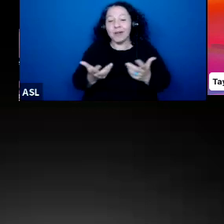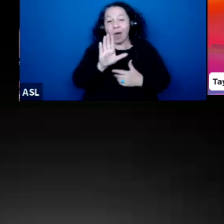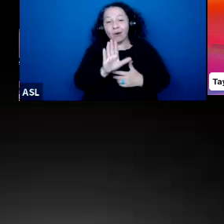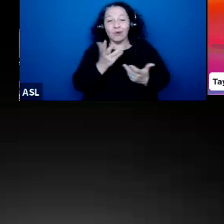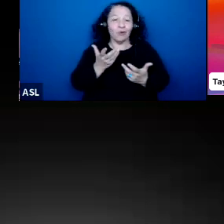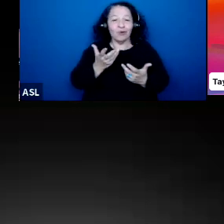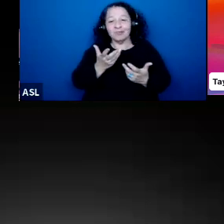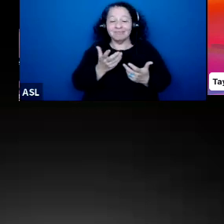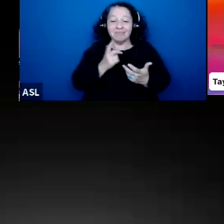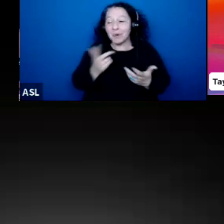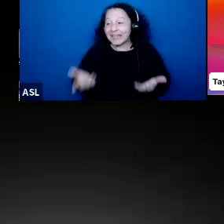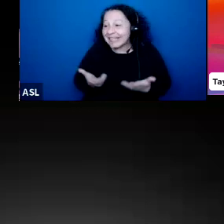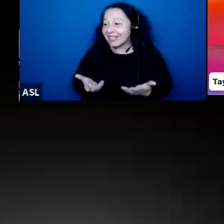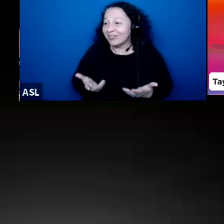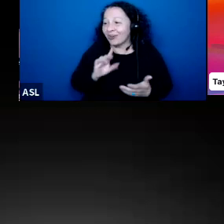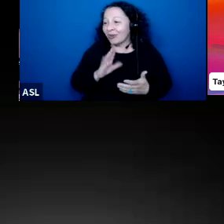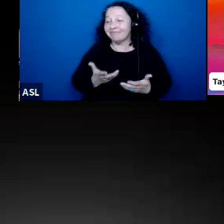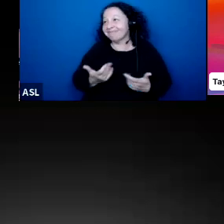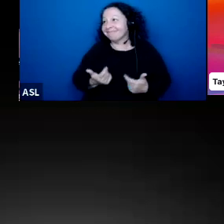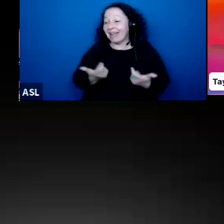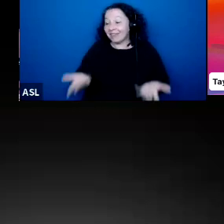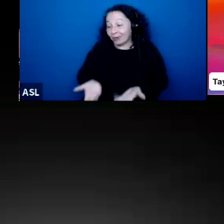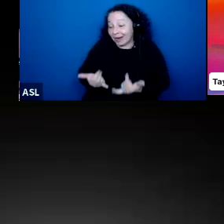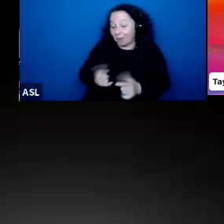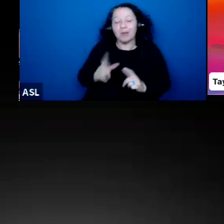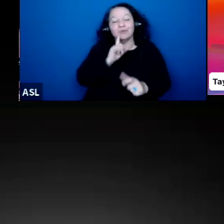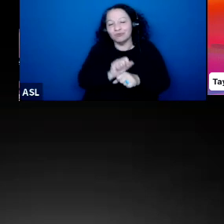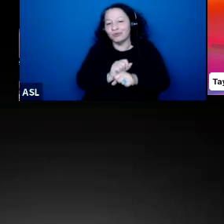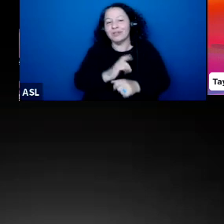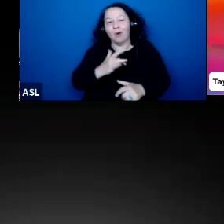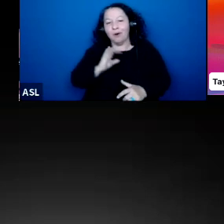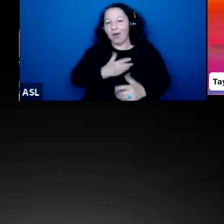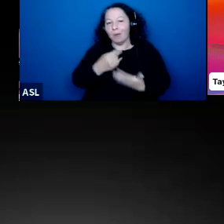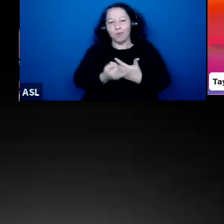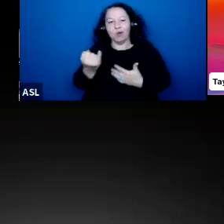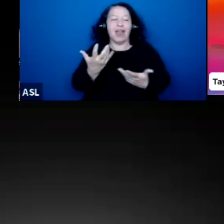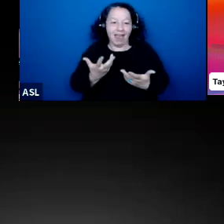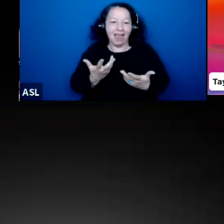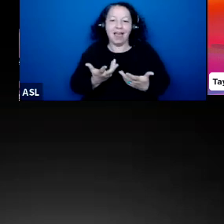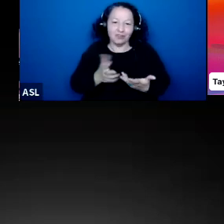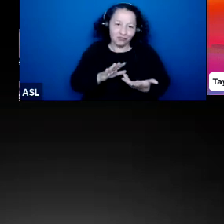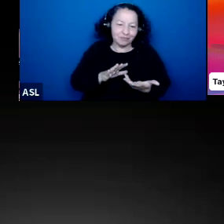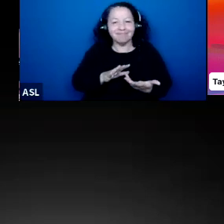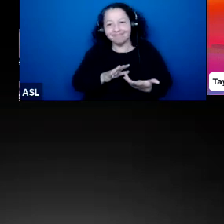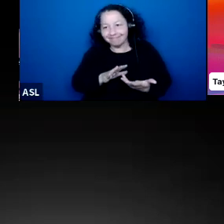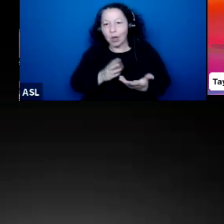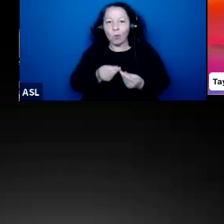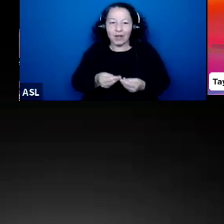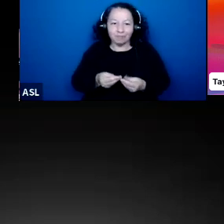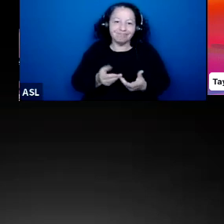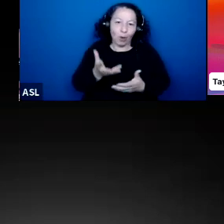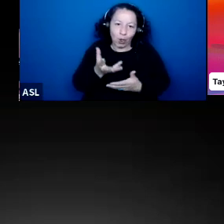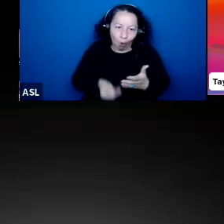life without her actually being here. But she really was the heart of the project. And we unfortunately lost her about